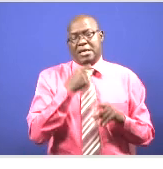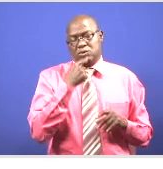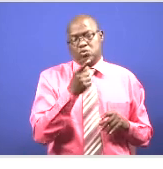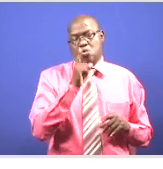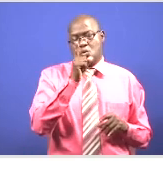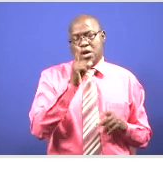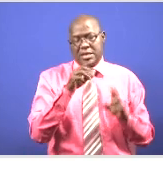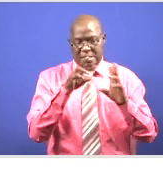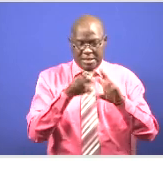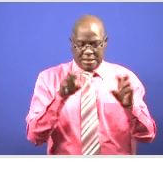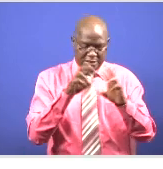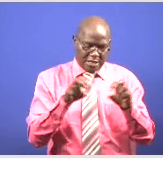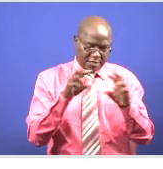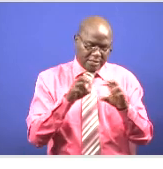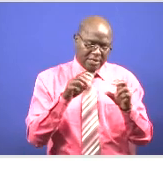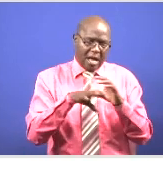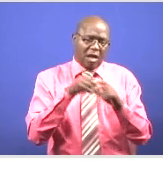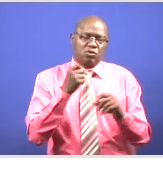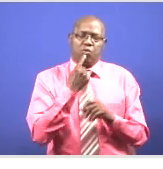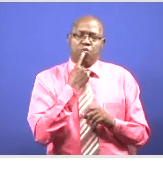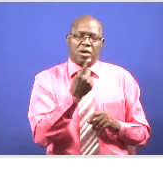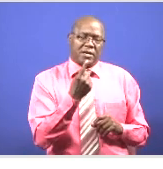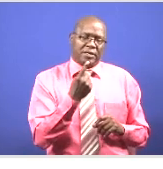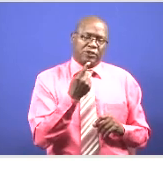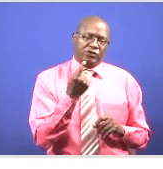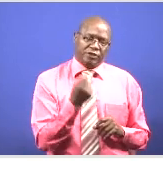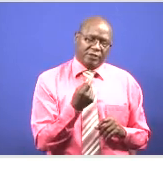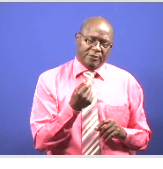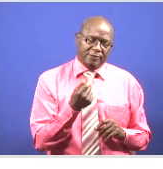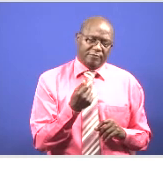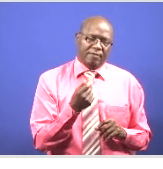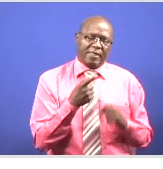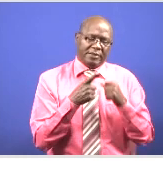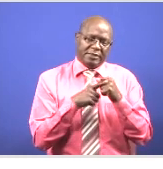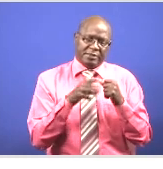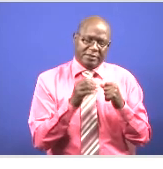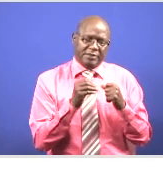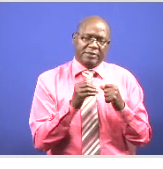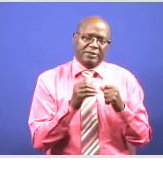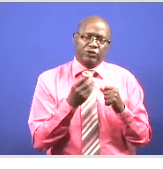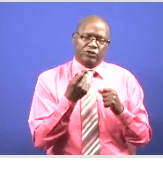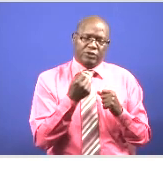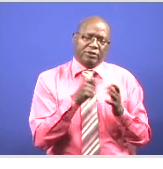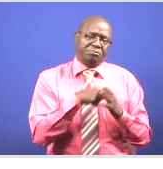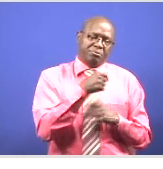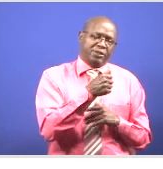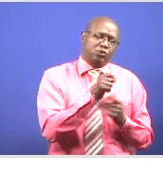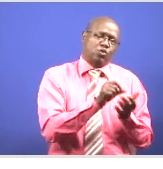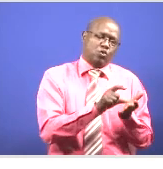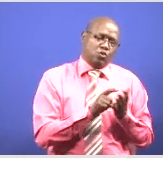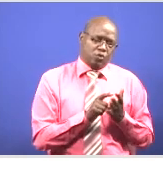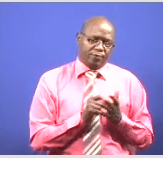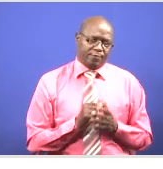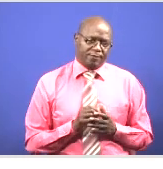researches, out of 100 shillings, 60 shillings go to borrowing. To the repayment of